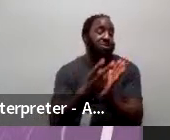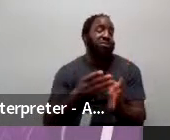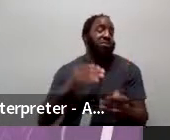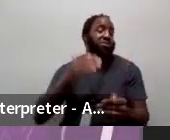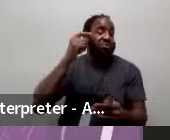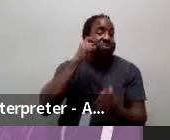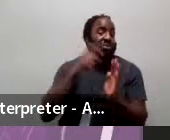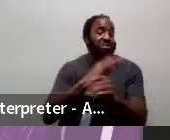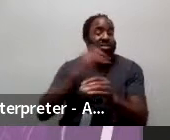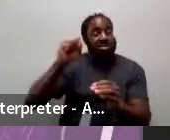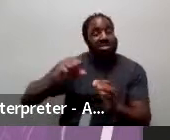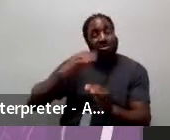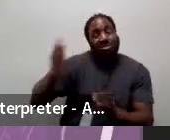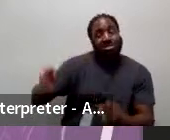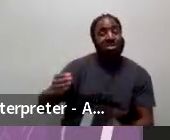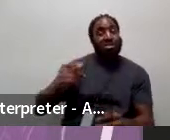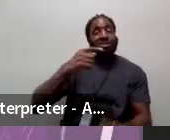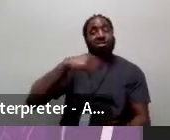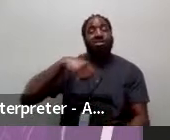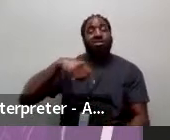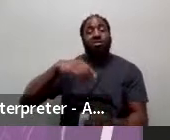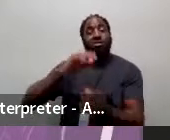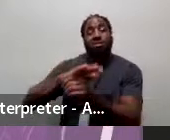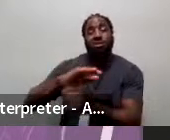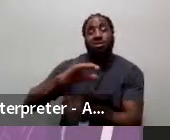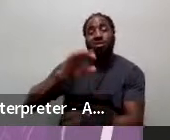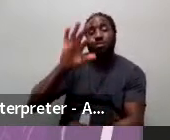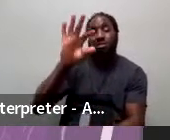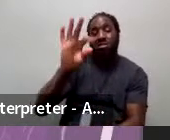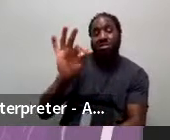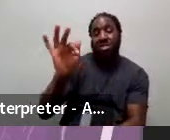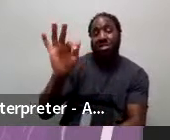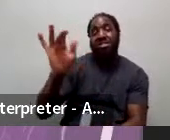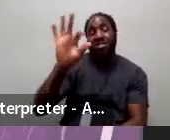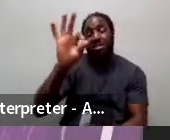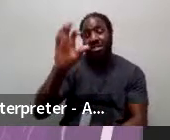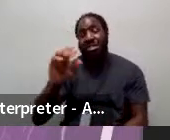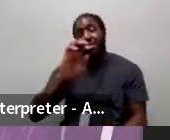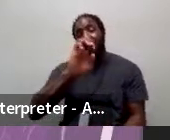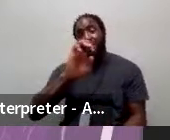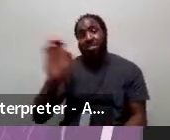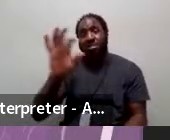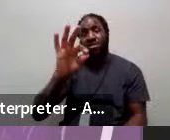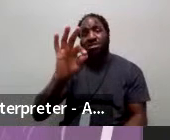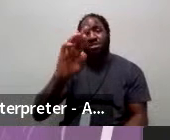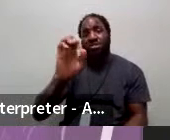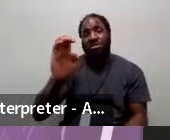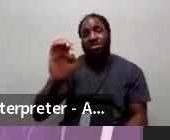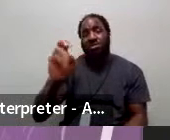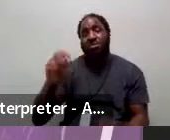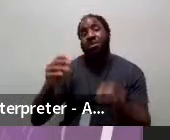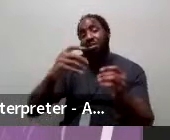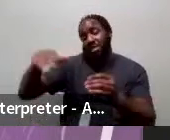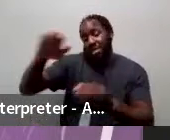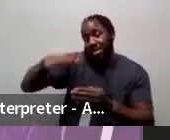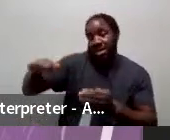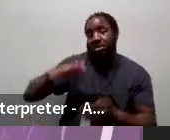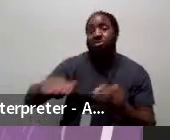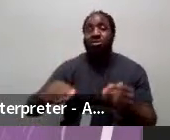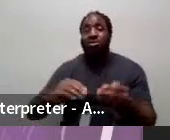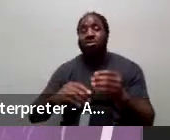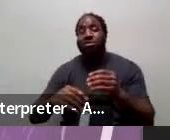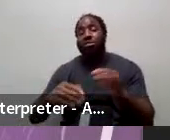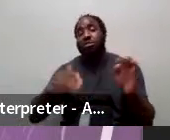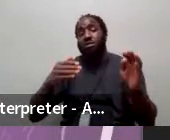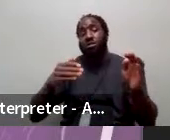East Tremont, where 2040 East Tremont and 1990 East Tremont, the area that garages are Parkchester's